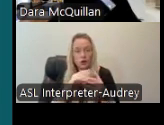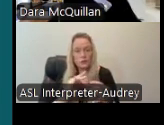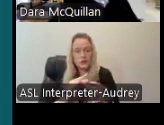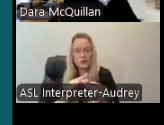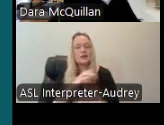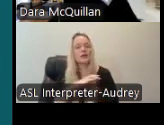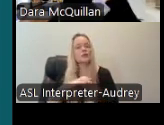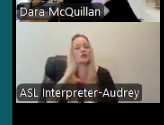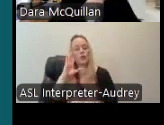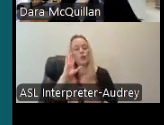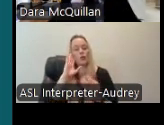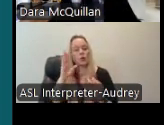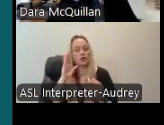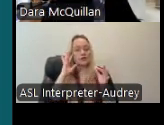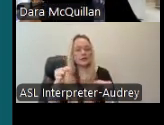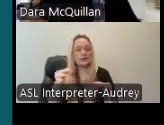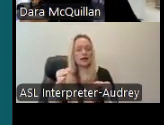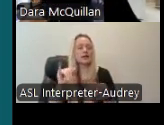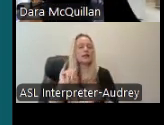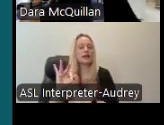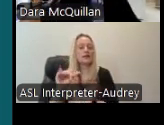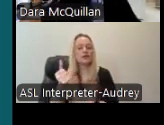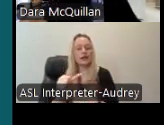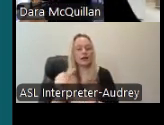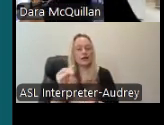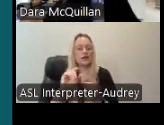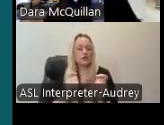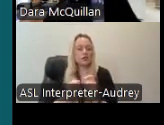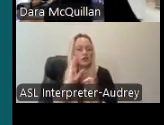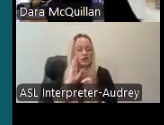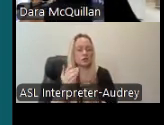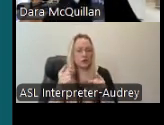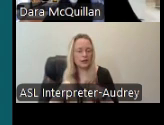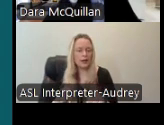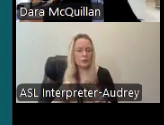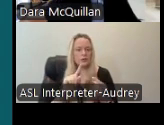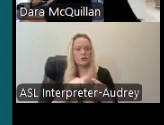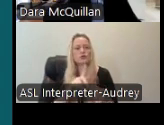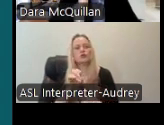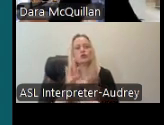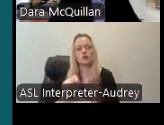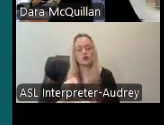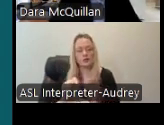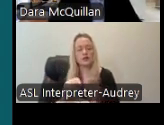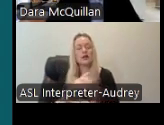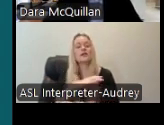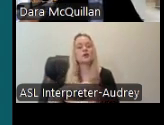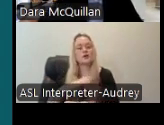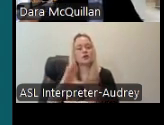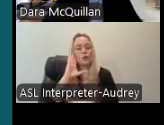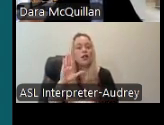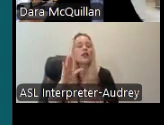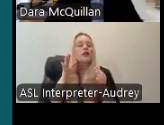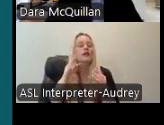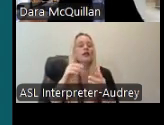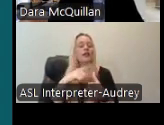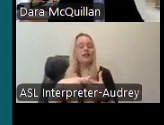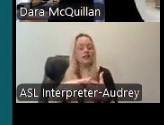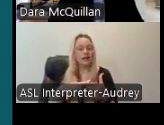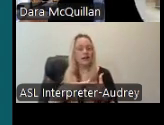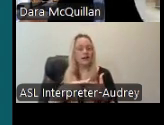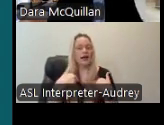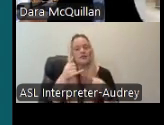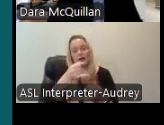changes, if any, are needed to be made to the draft scope of work, and the Commission will then issue a final scope of